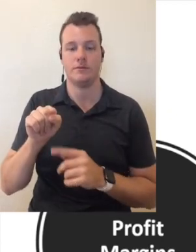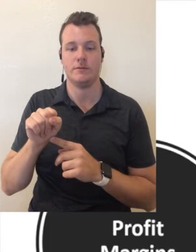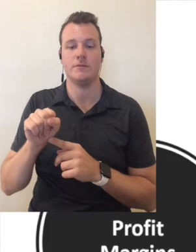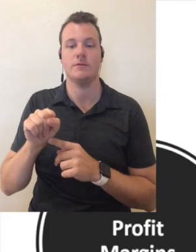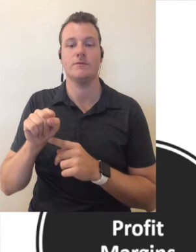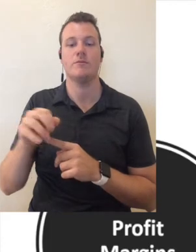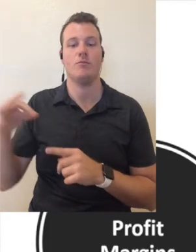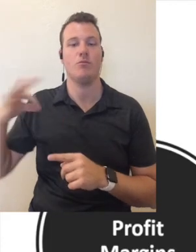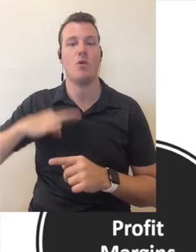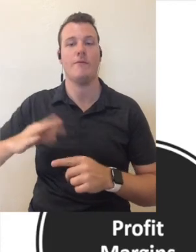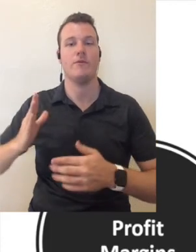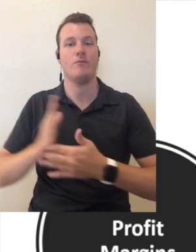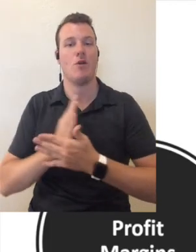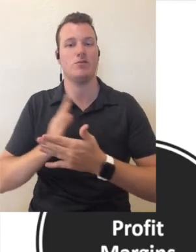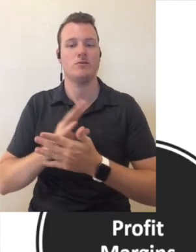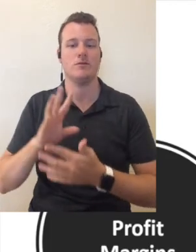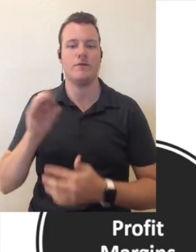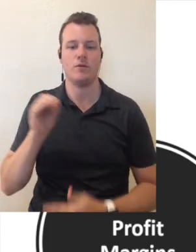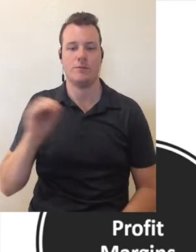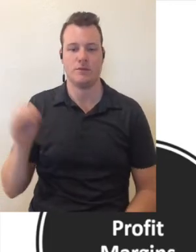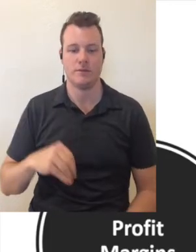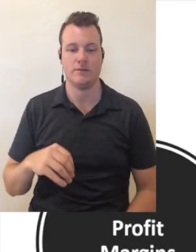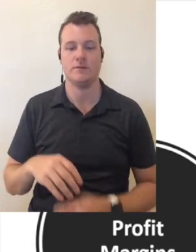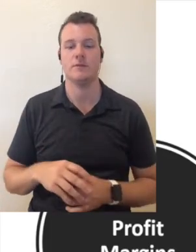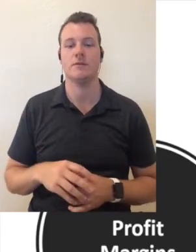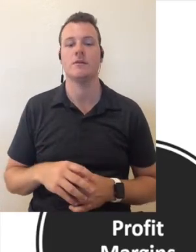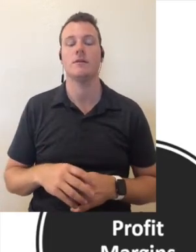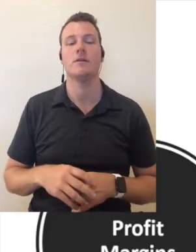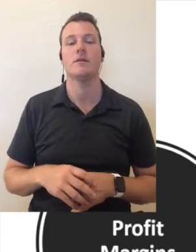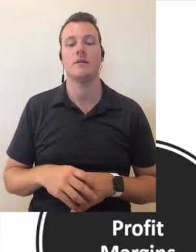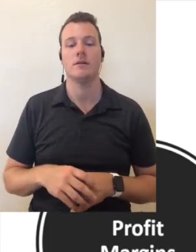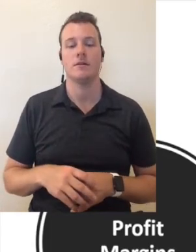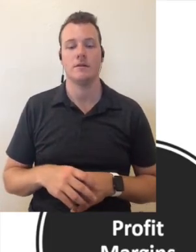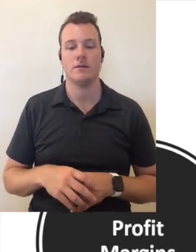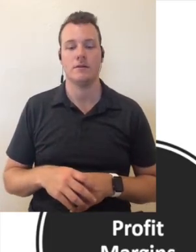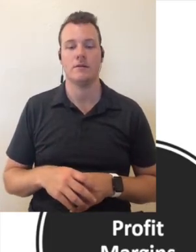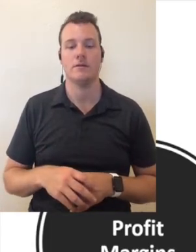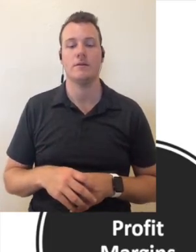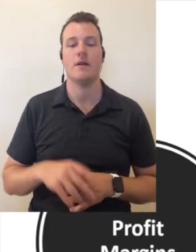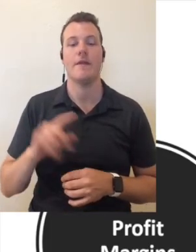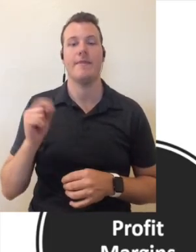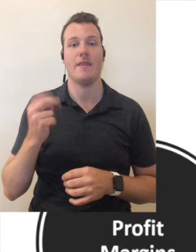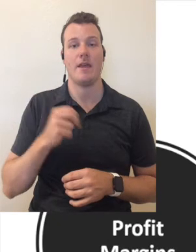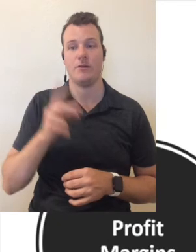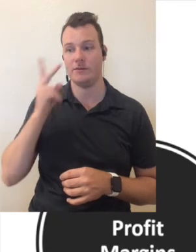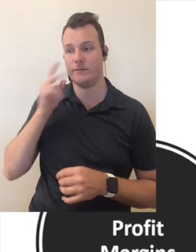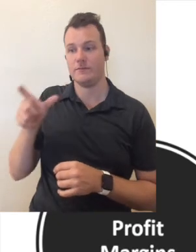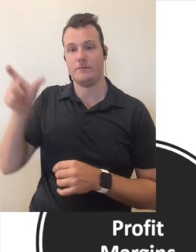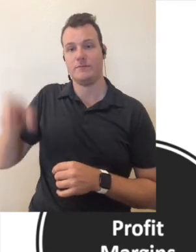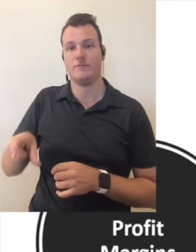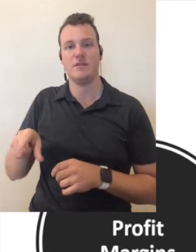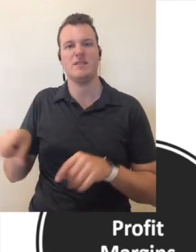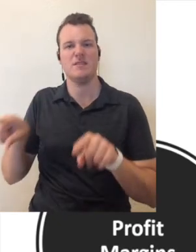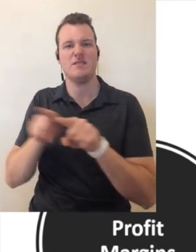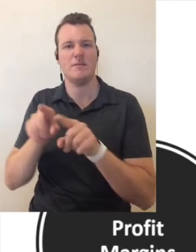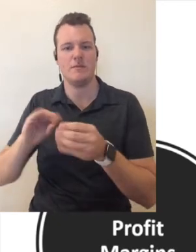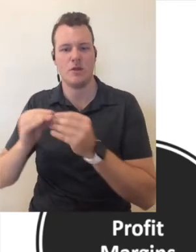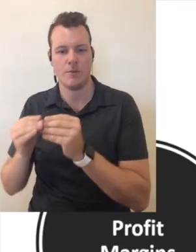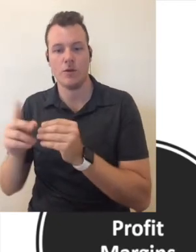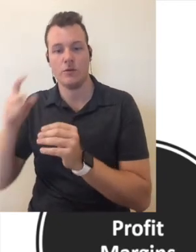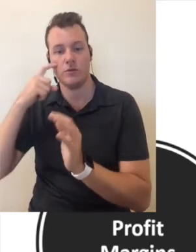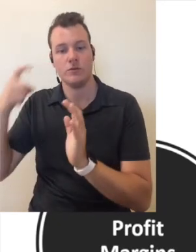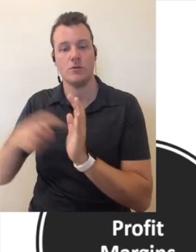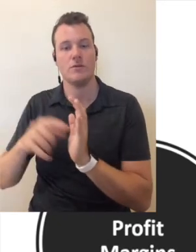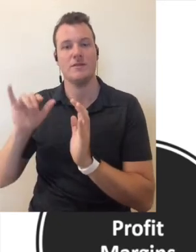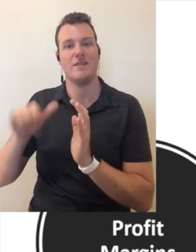us that our gross profit margin is 40%. In option two, we make the same calculation.